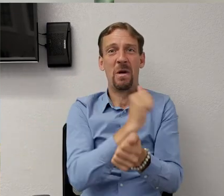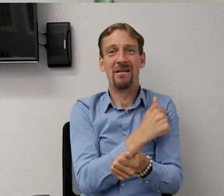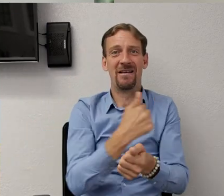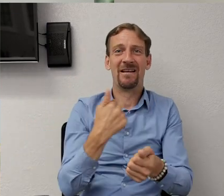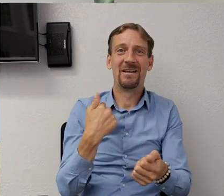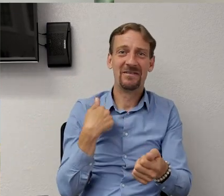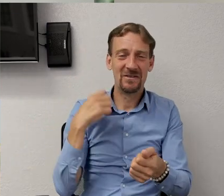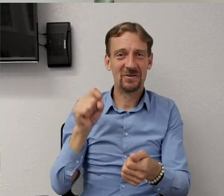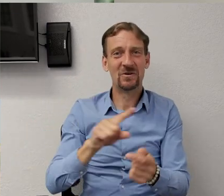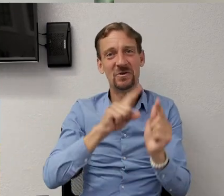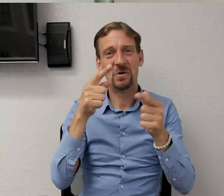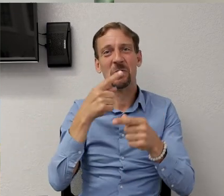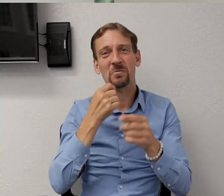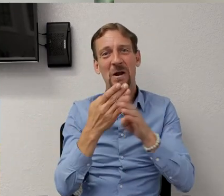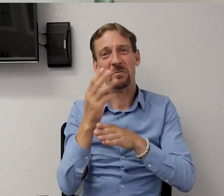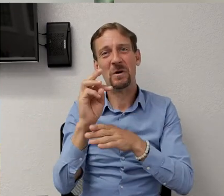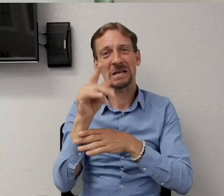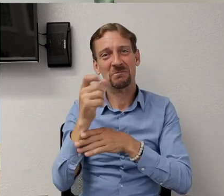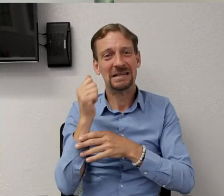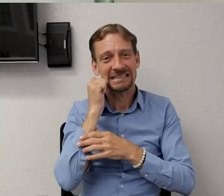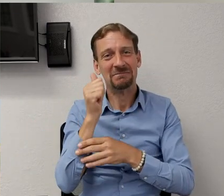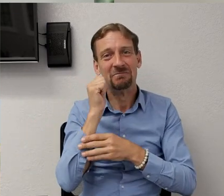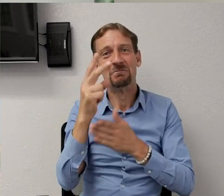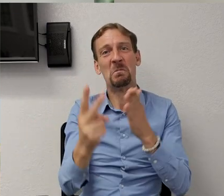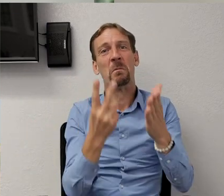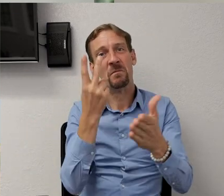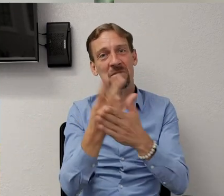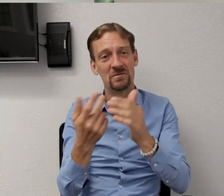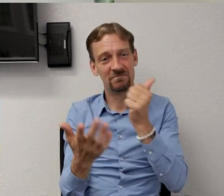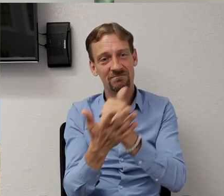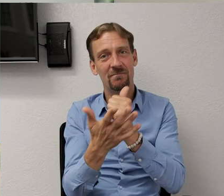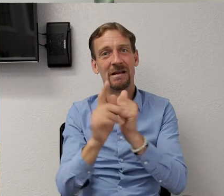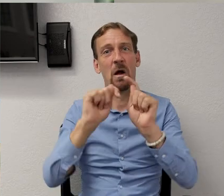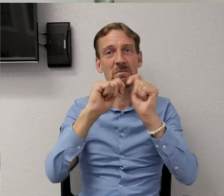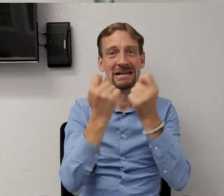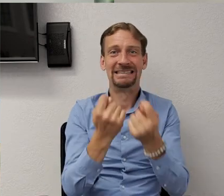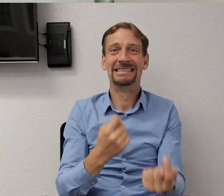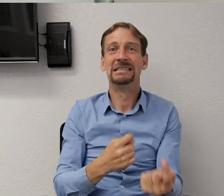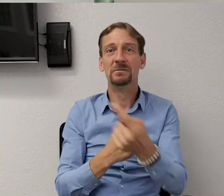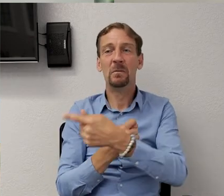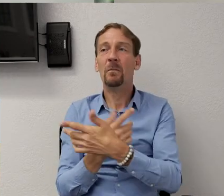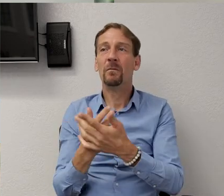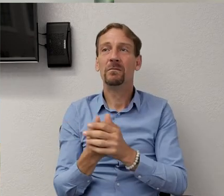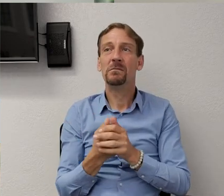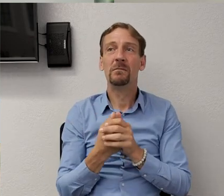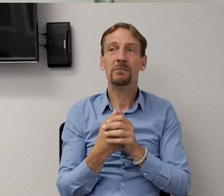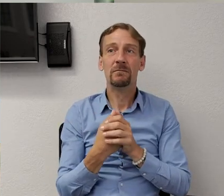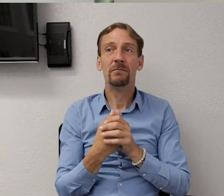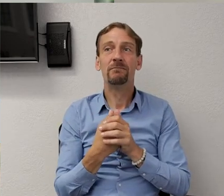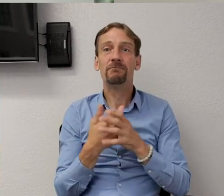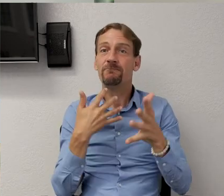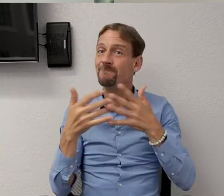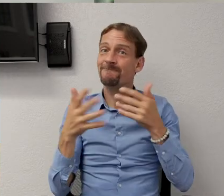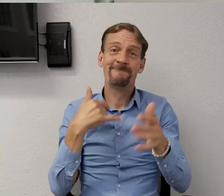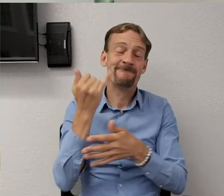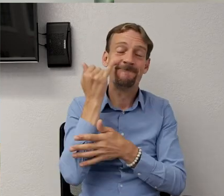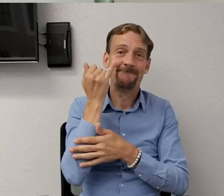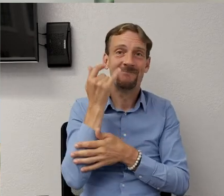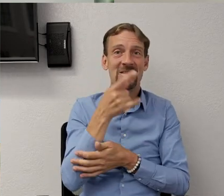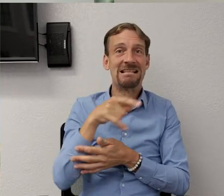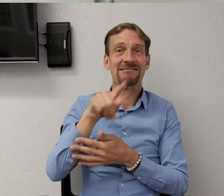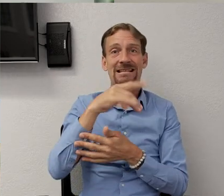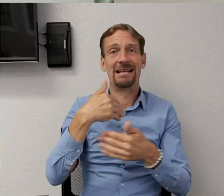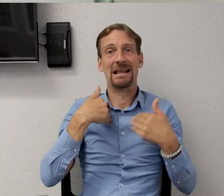to Redwood Springs a couple hours every day to help the team over there. And, you know, even though they have an